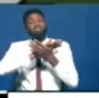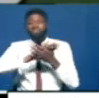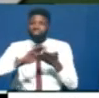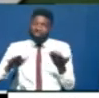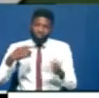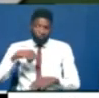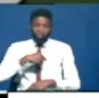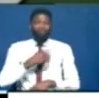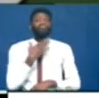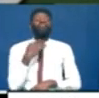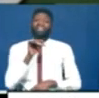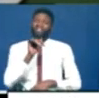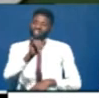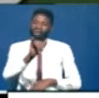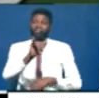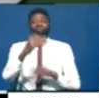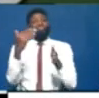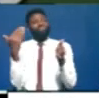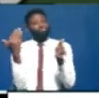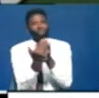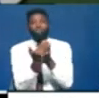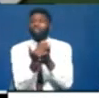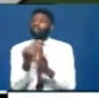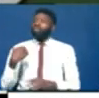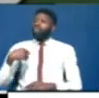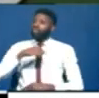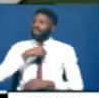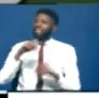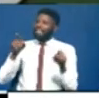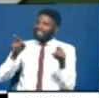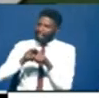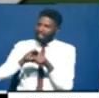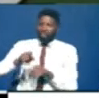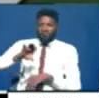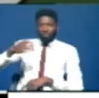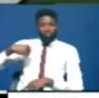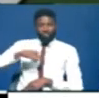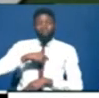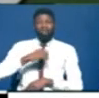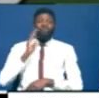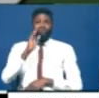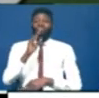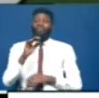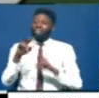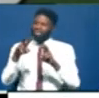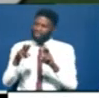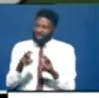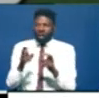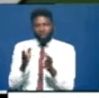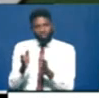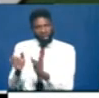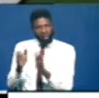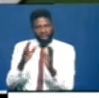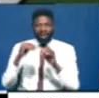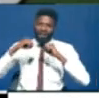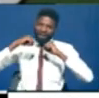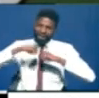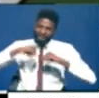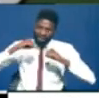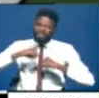stop completely. As a county, we'll look for concessions to actually import fertilizer directly instead of passing through any